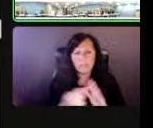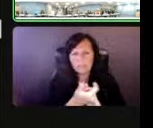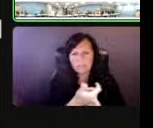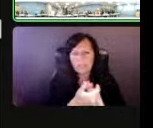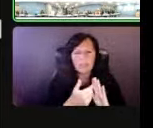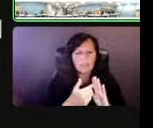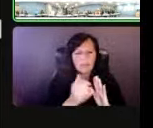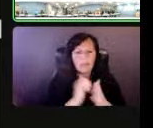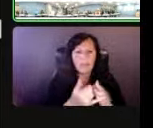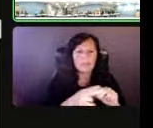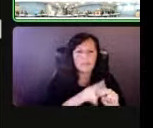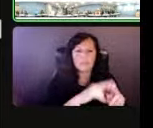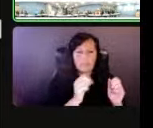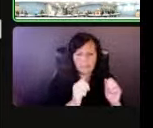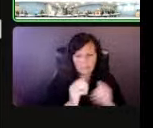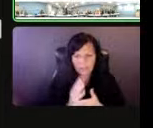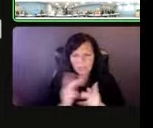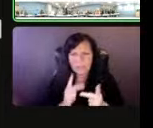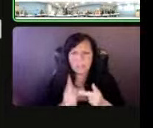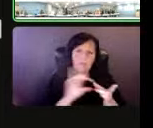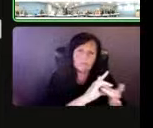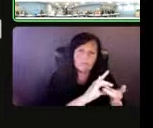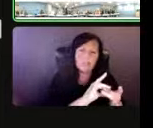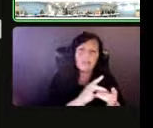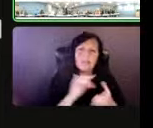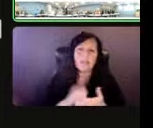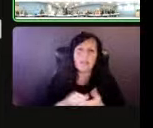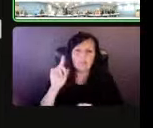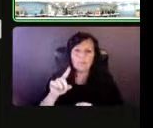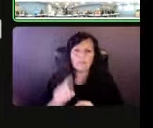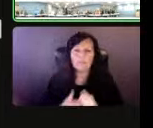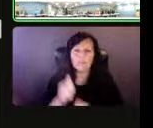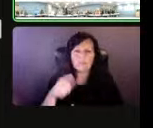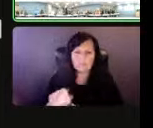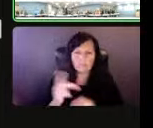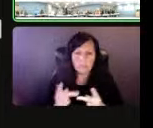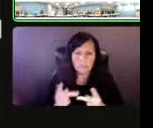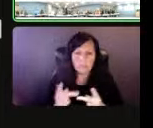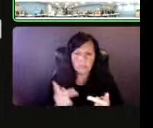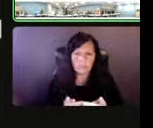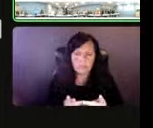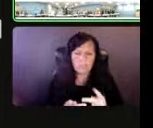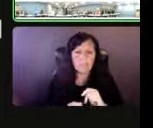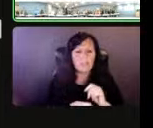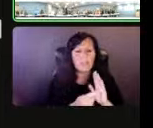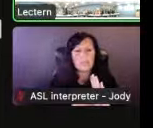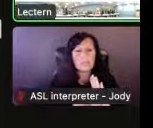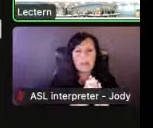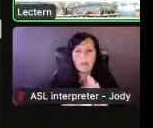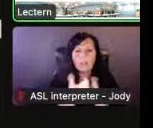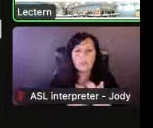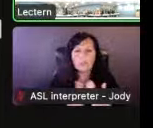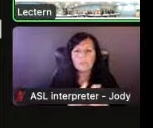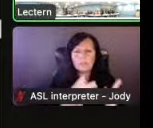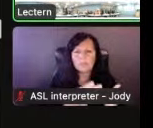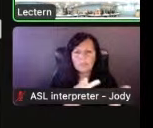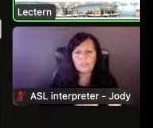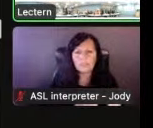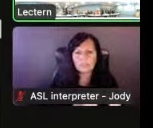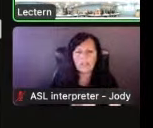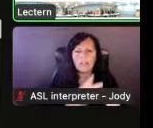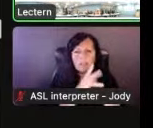certain positions tied to it. This reduces most of those positions. And then eliminating the other new positions that were added in the general